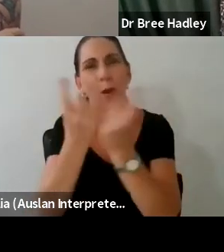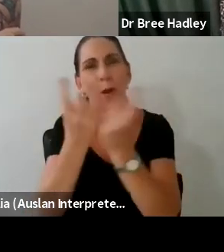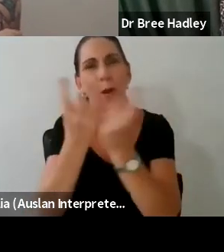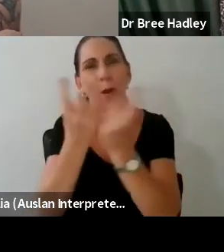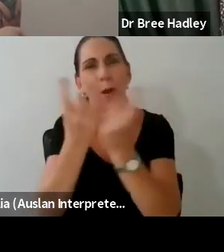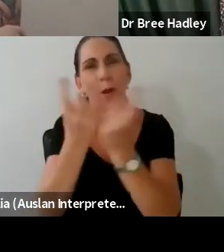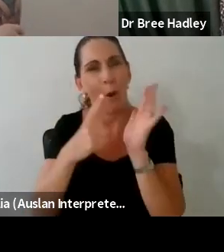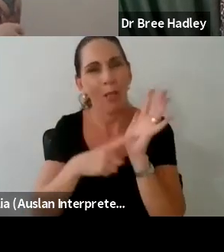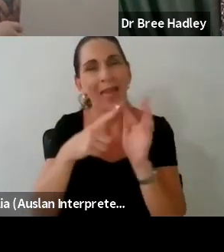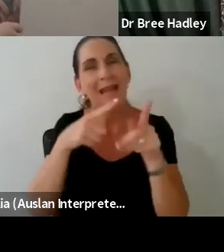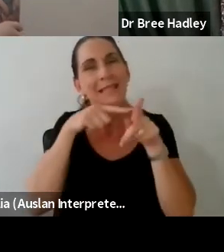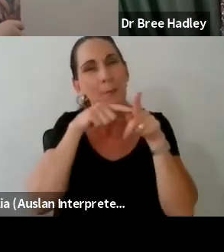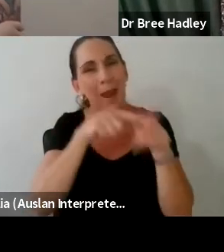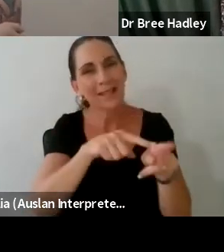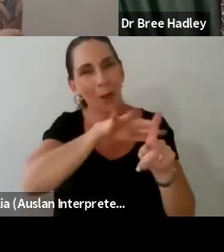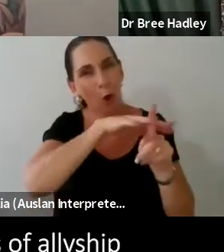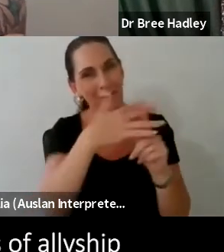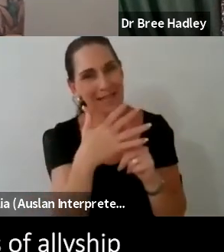dependent